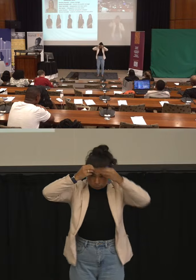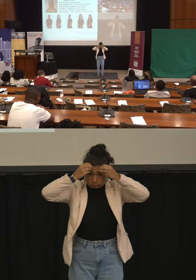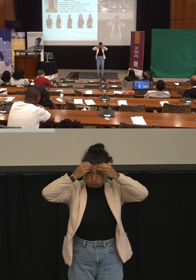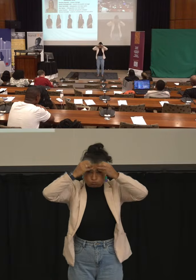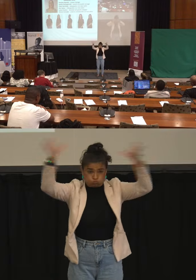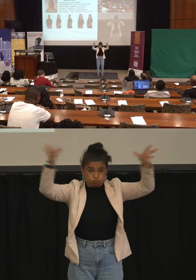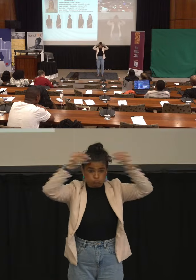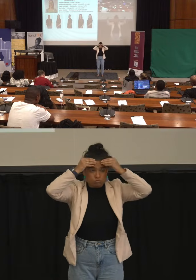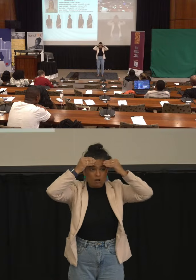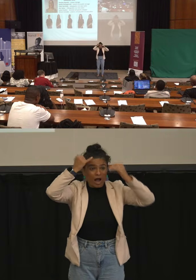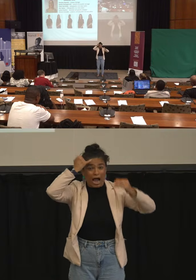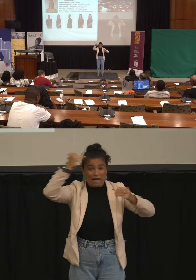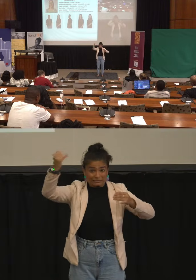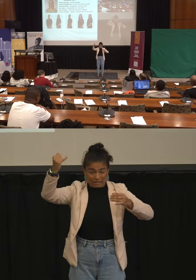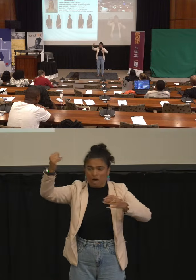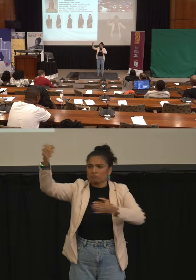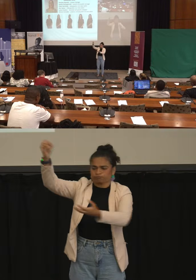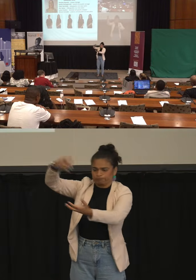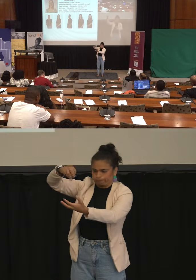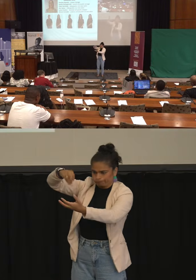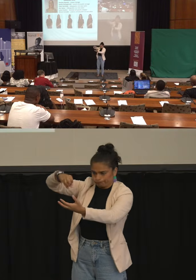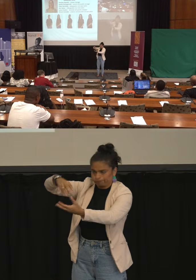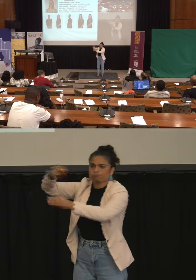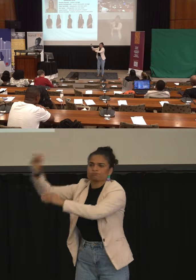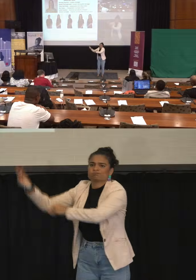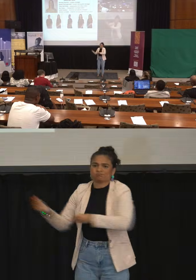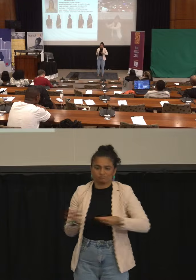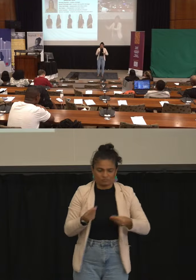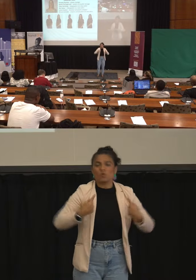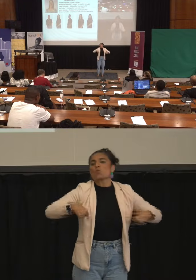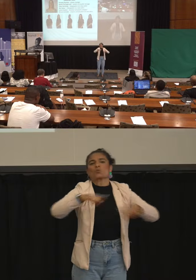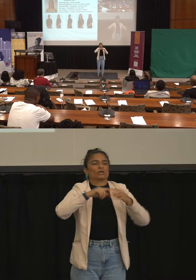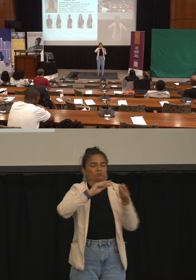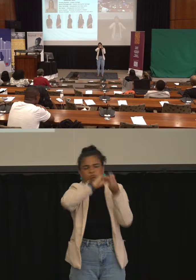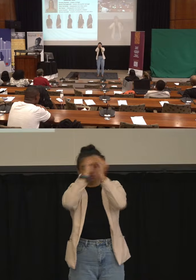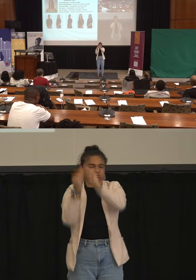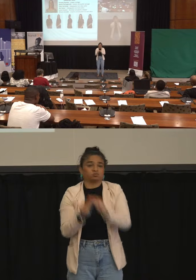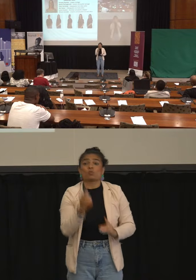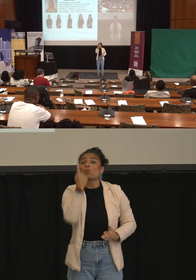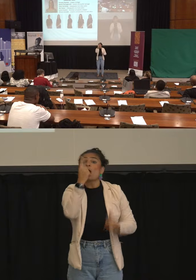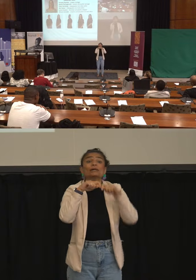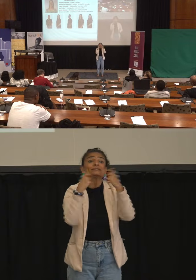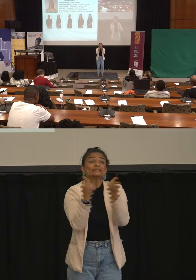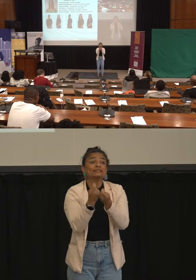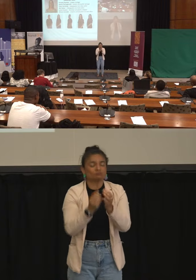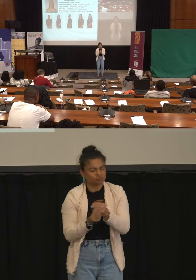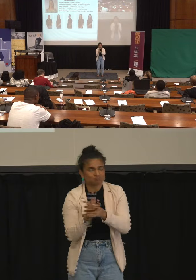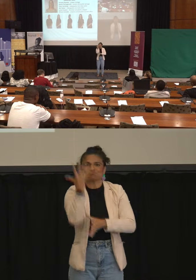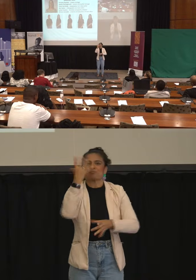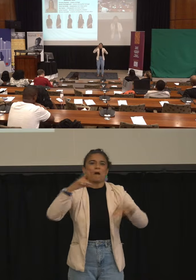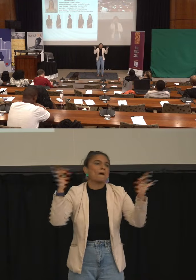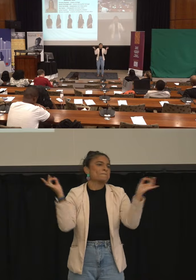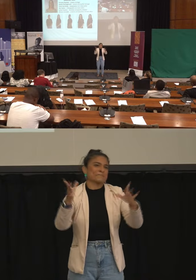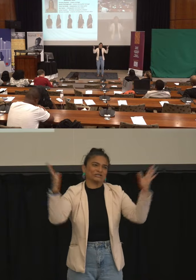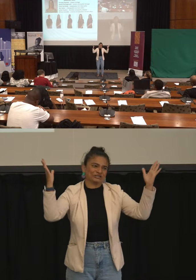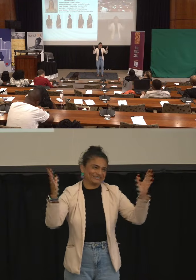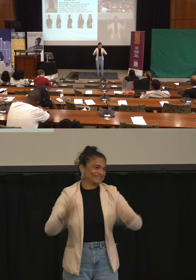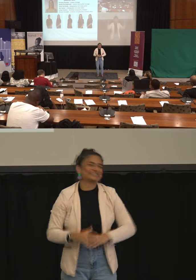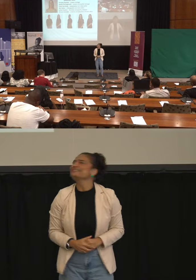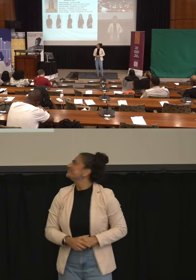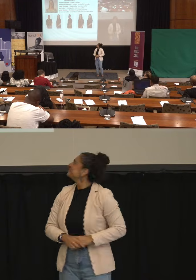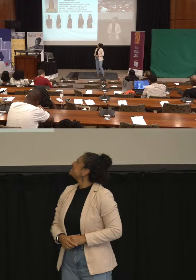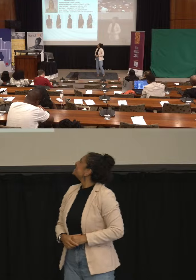then does research. She does creating of the content. So we are one